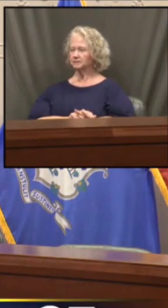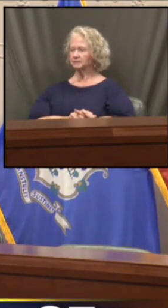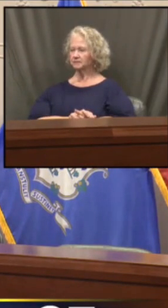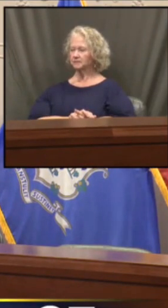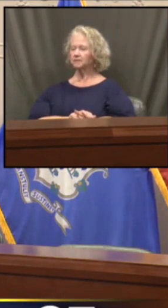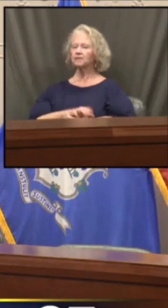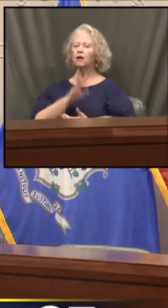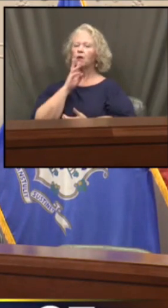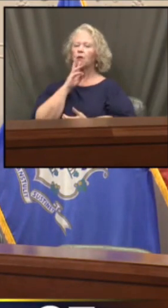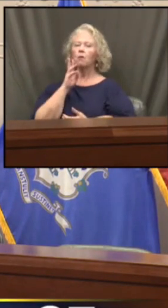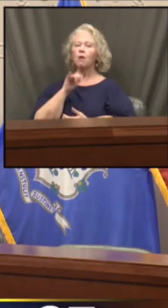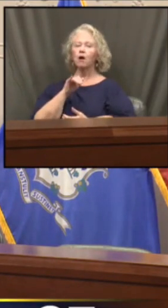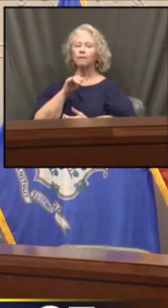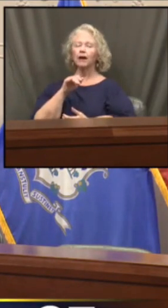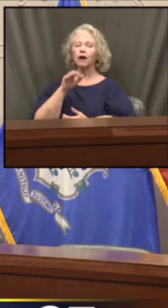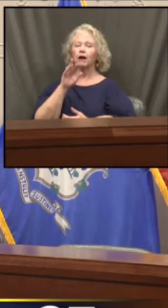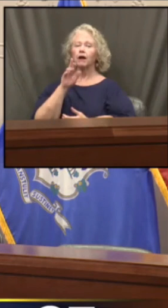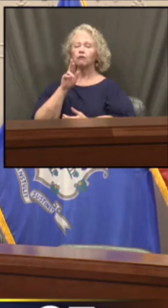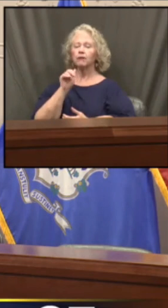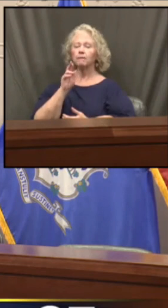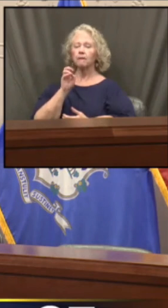The Waterbury Republican American.